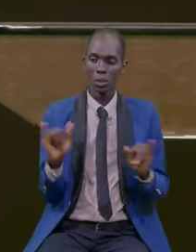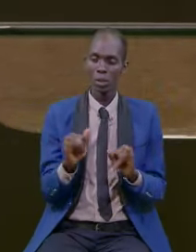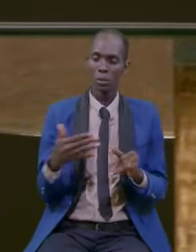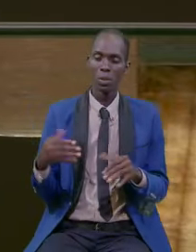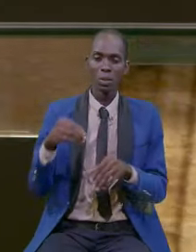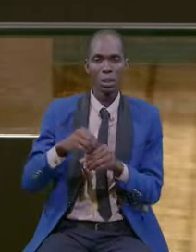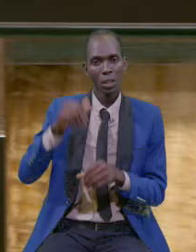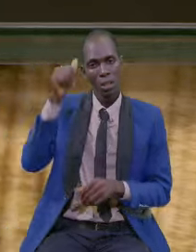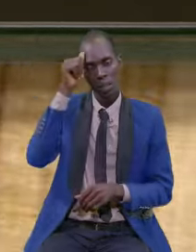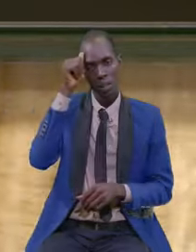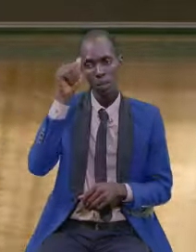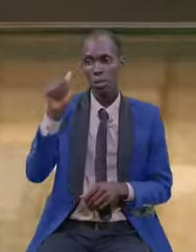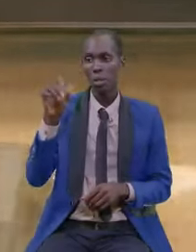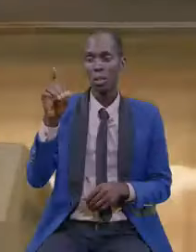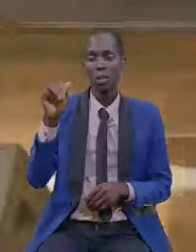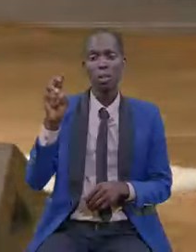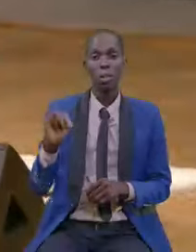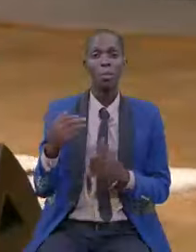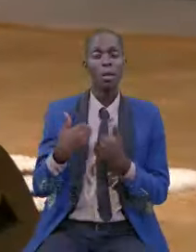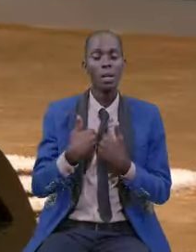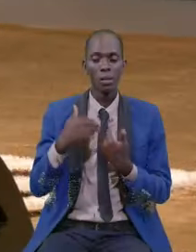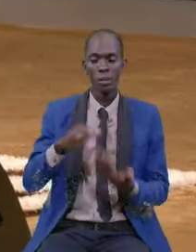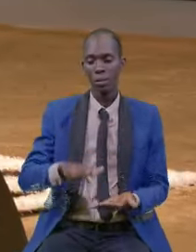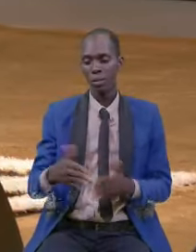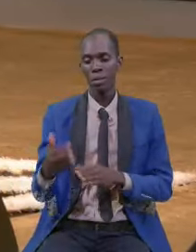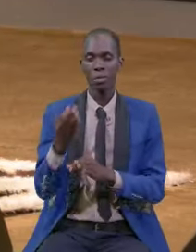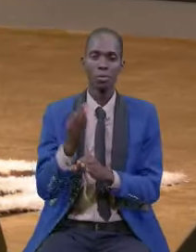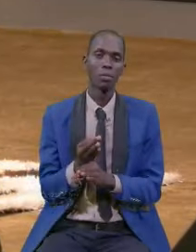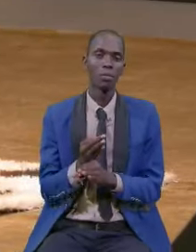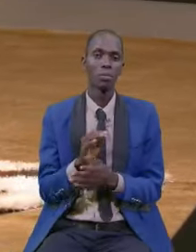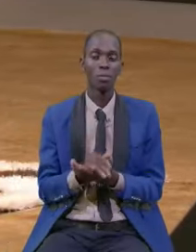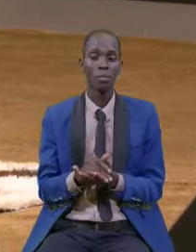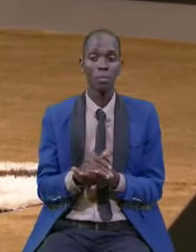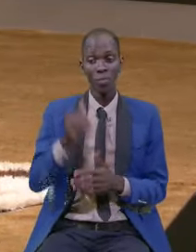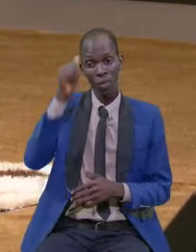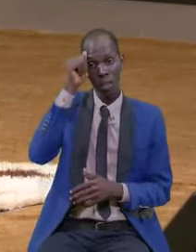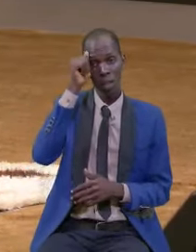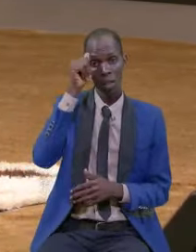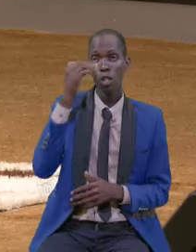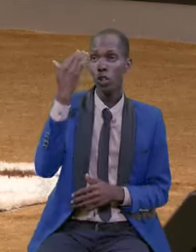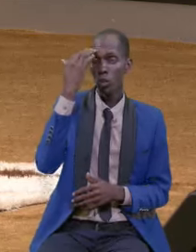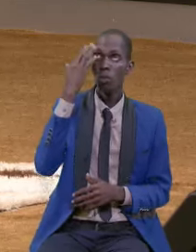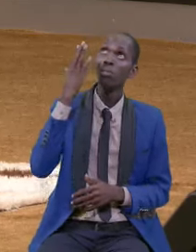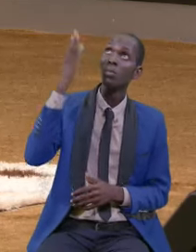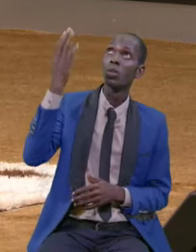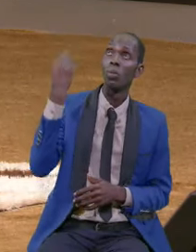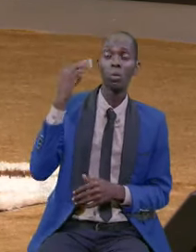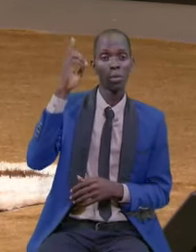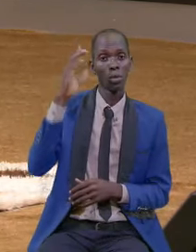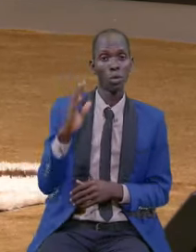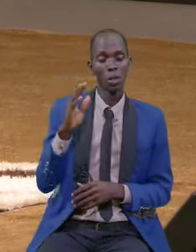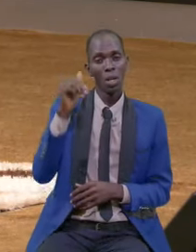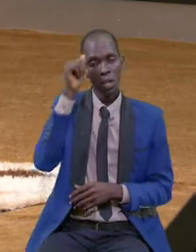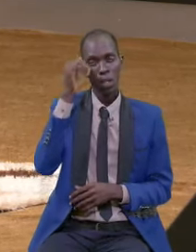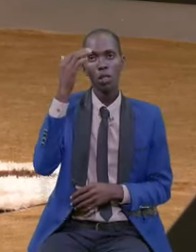he had dead faith. He knew there was God. He knew God created him.